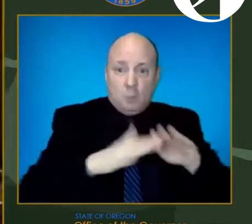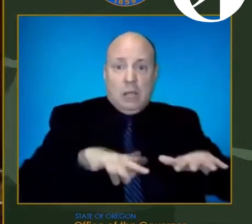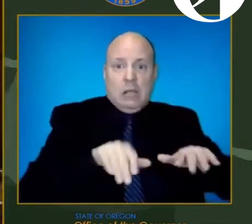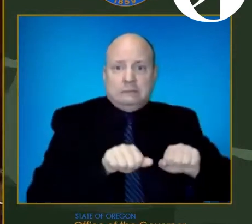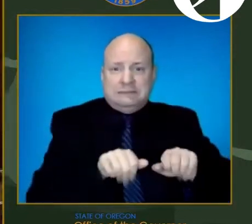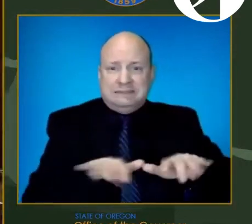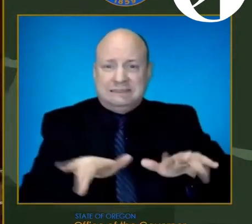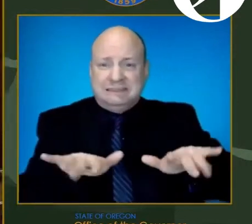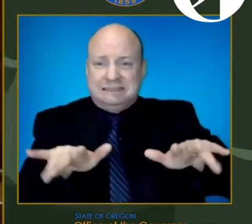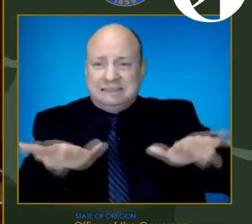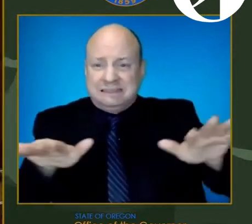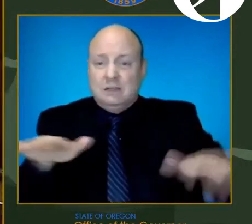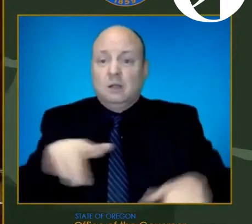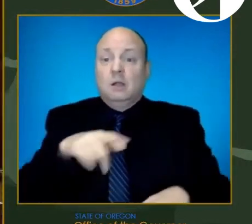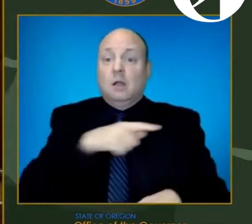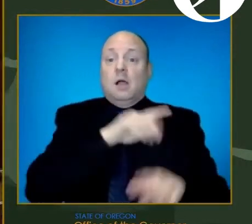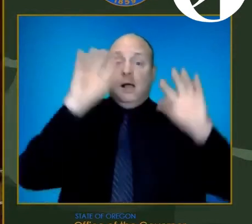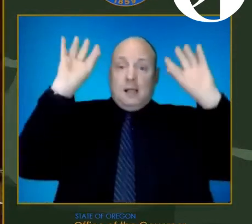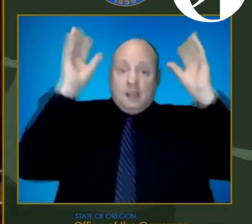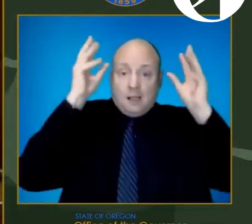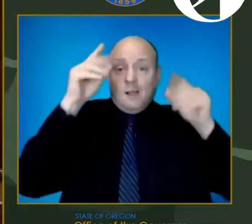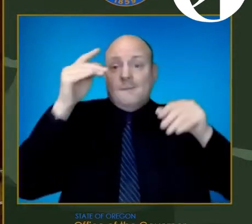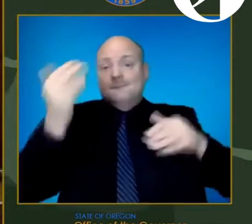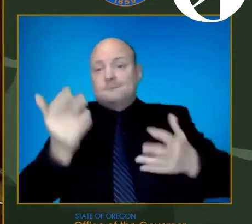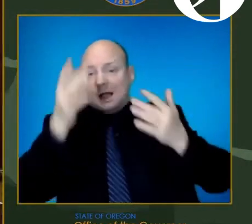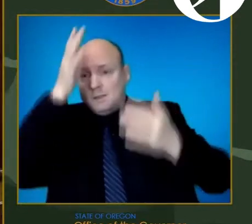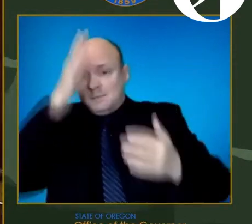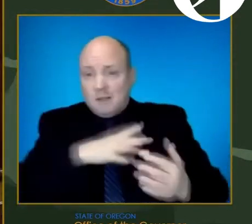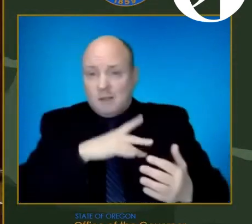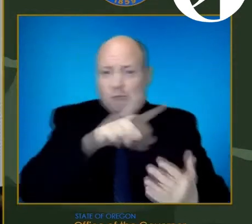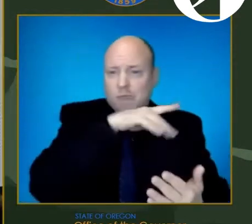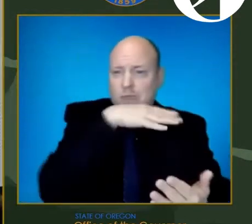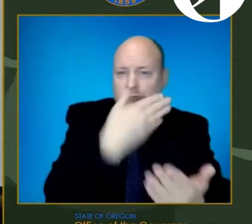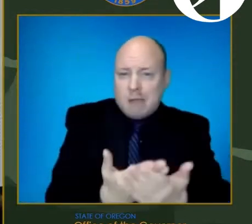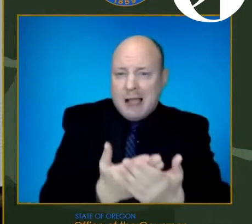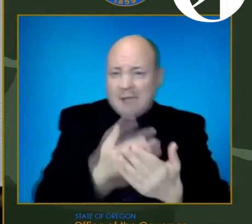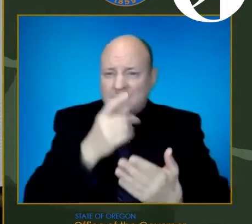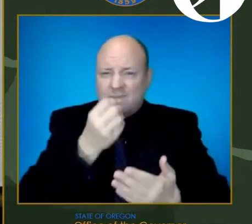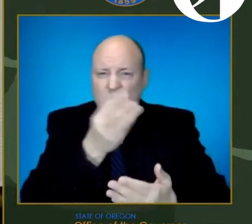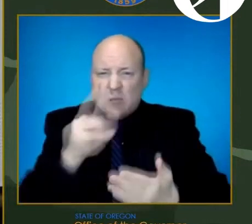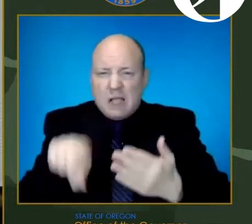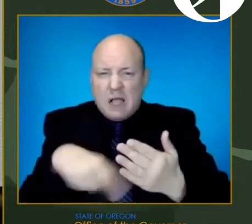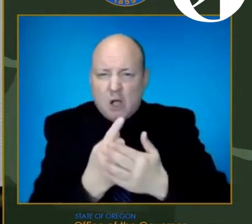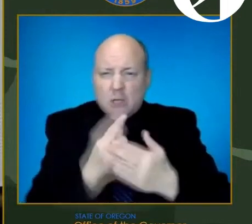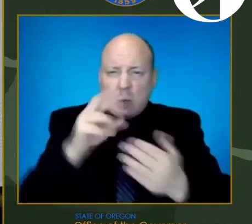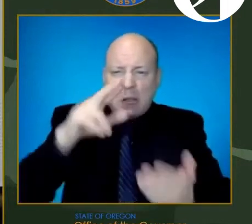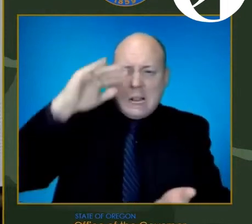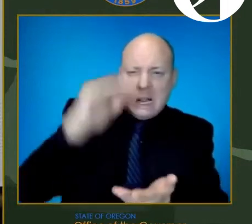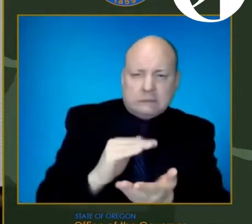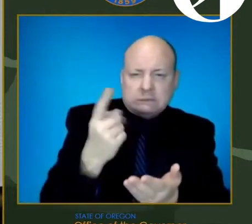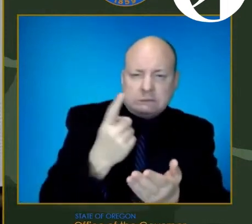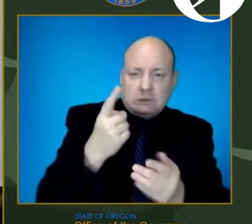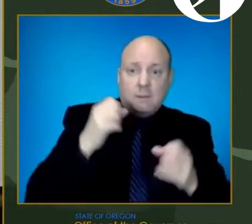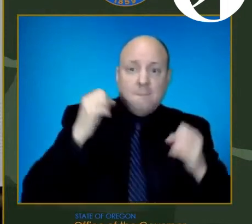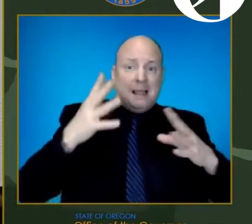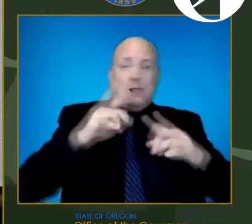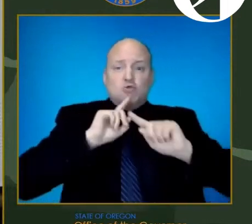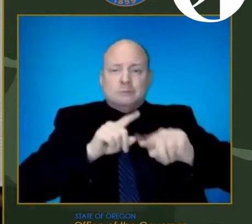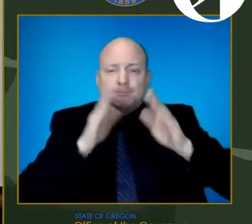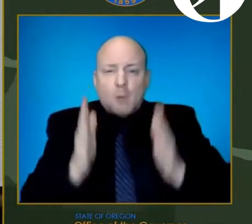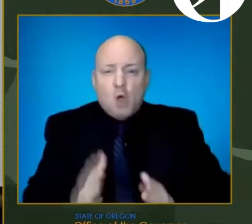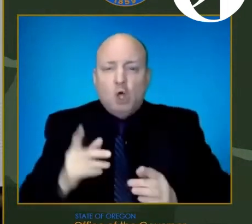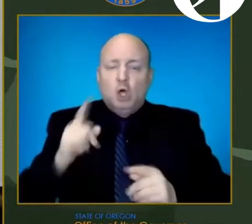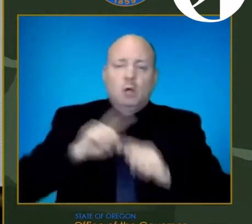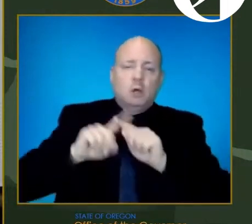scene. An hour or less, we had multiple agencies responding from all over the county,